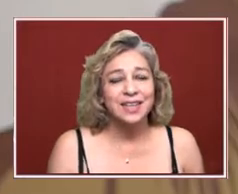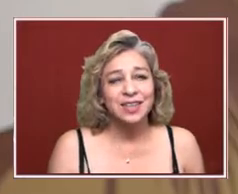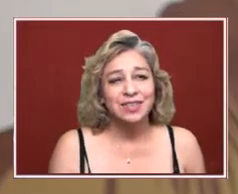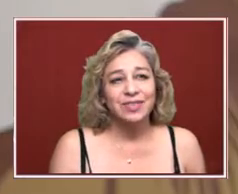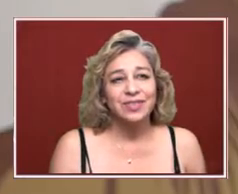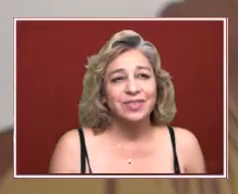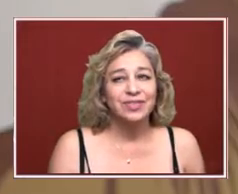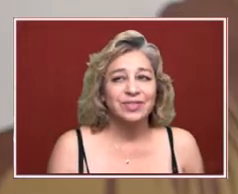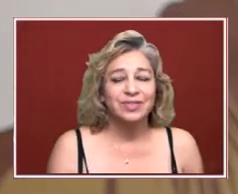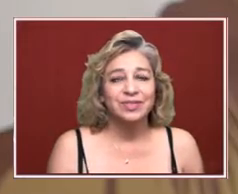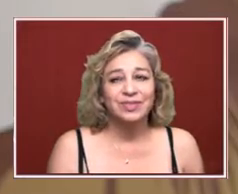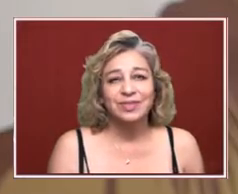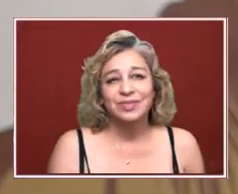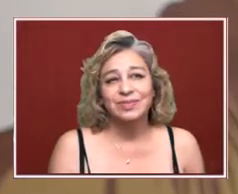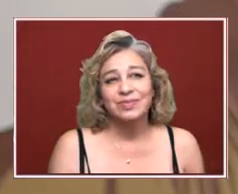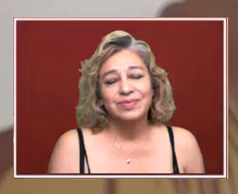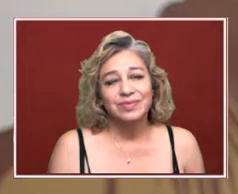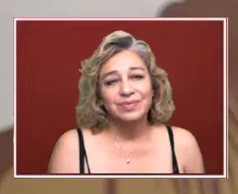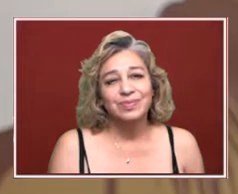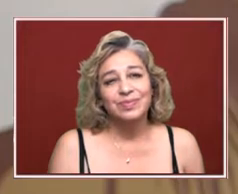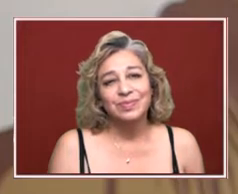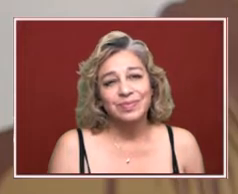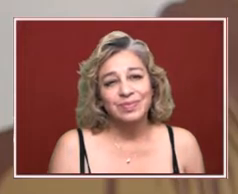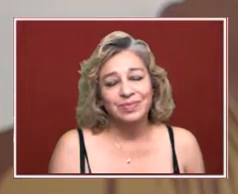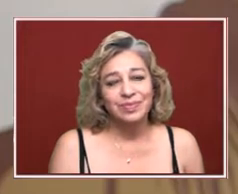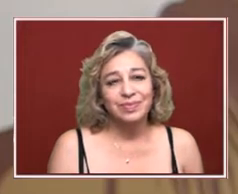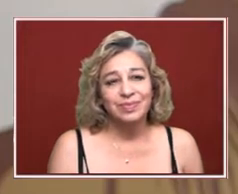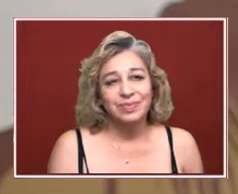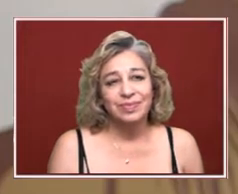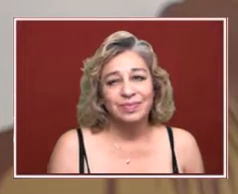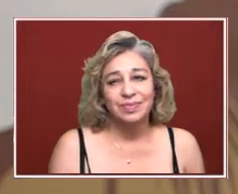sustained. Que el campo